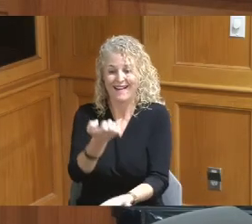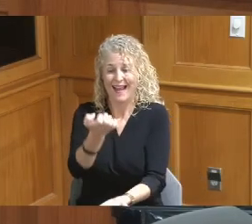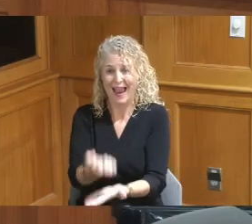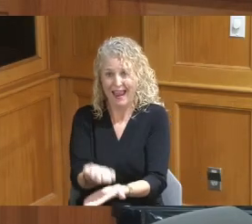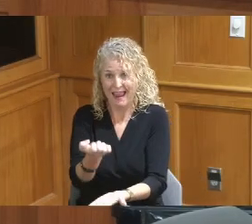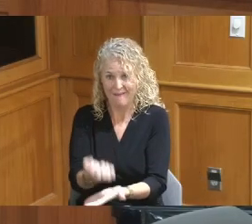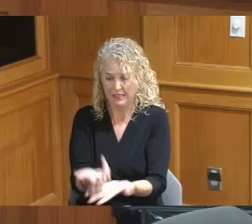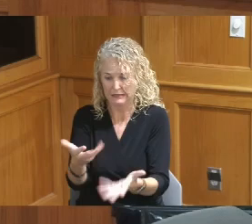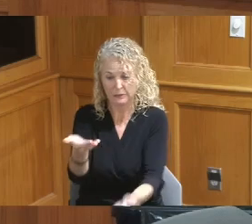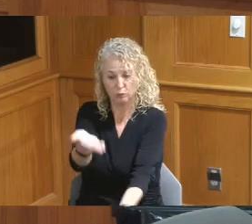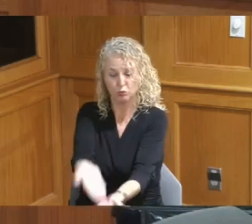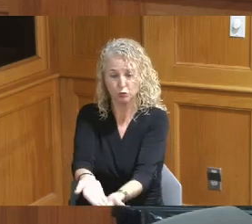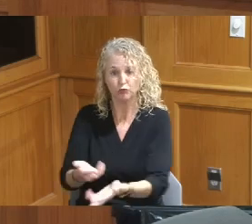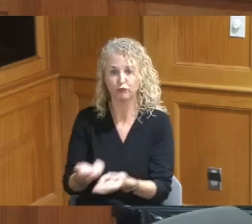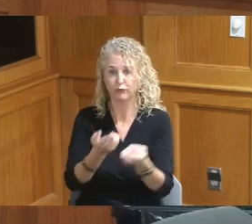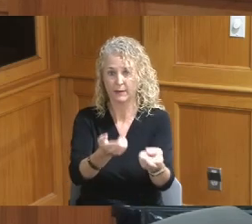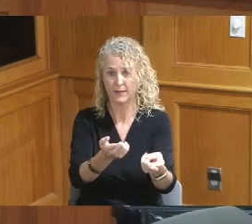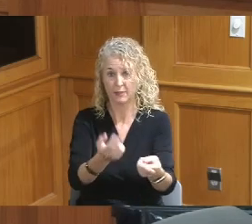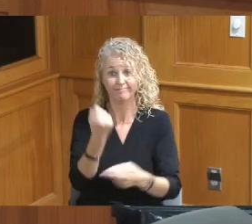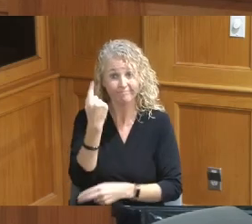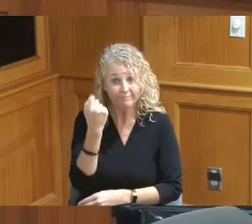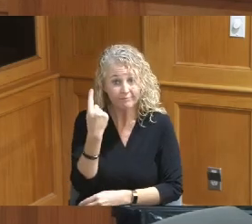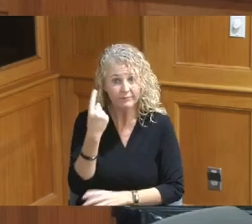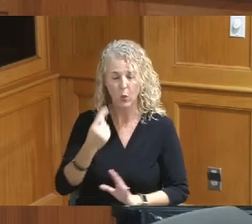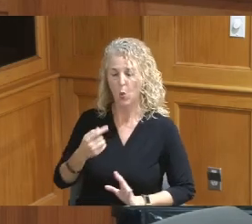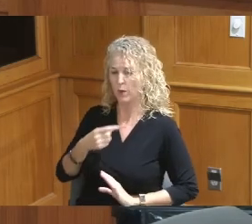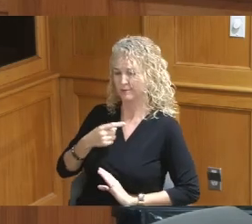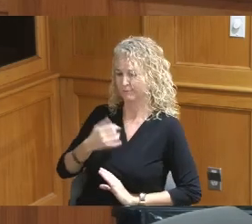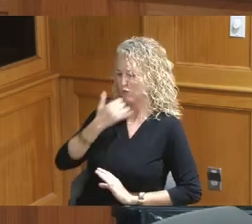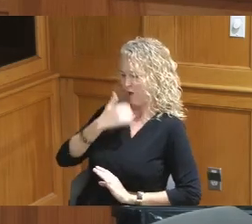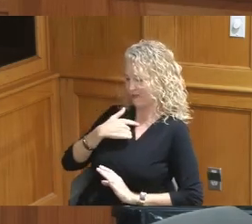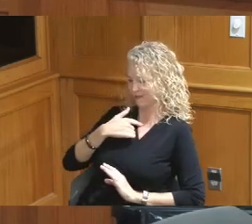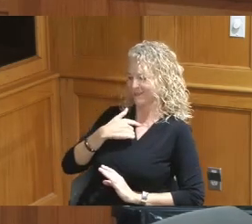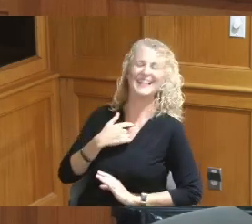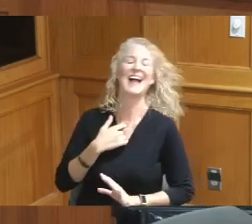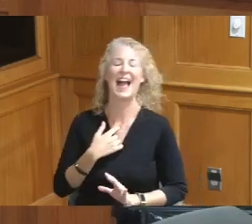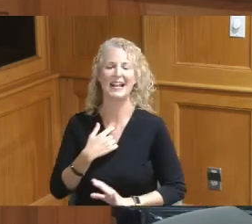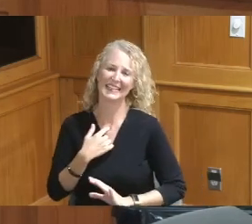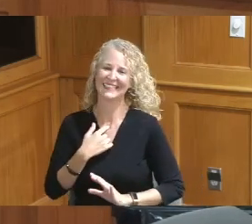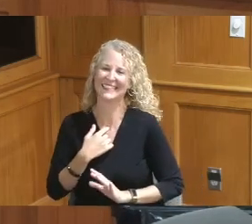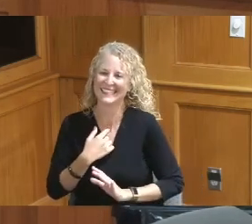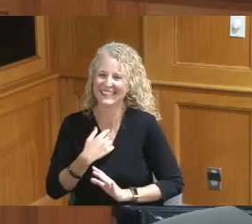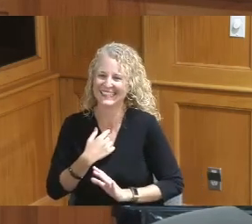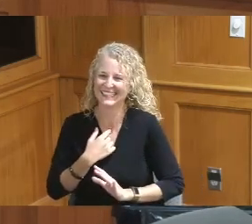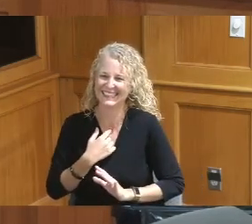evidence-based recommendation. Now, therefore, please join us.